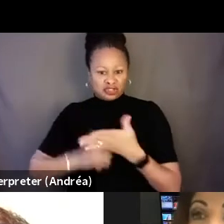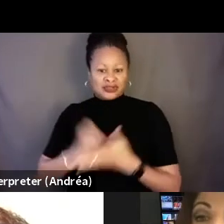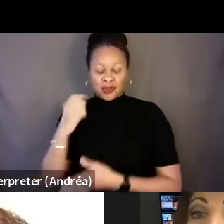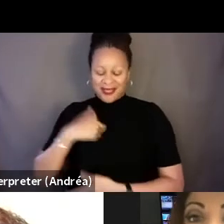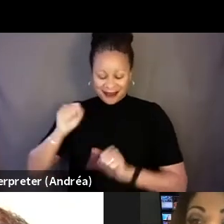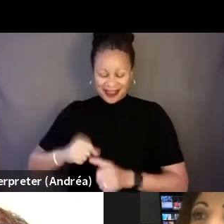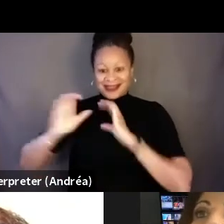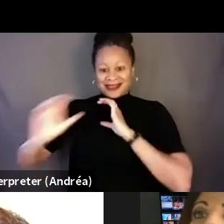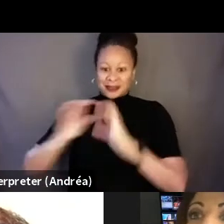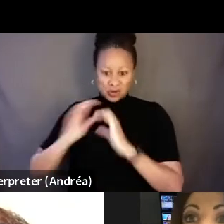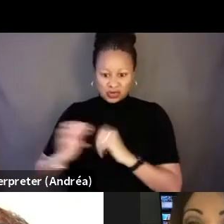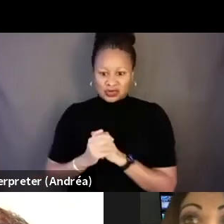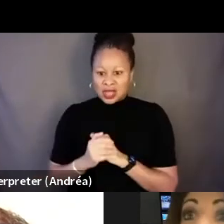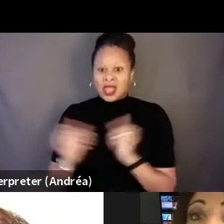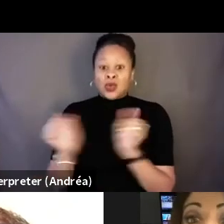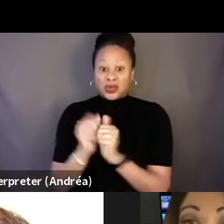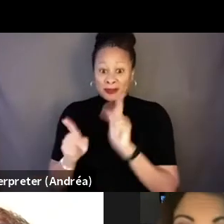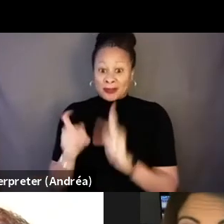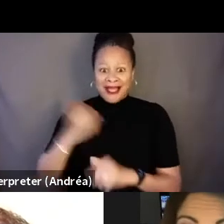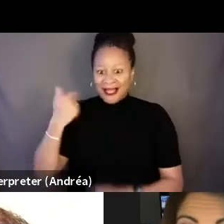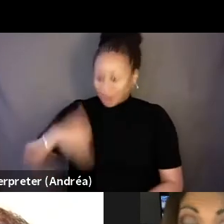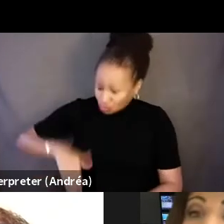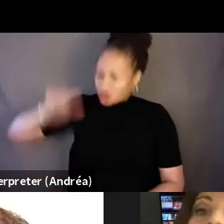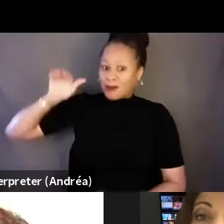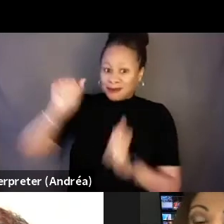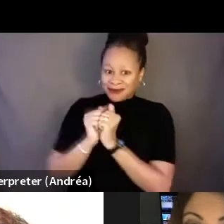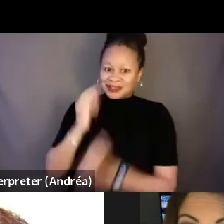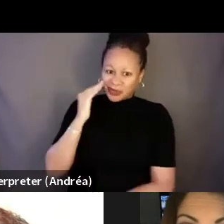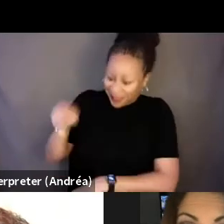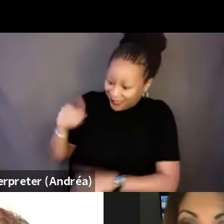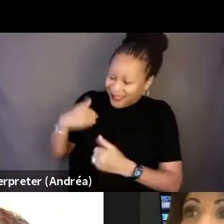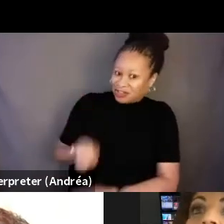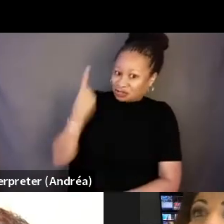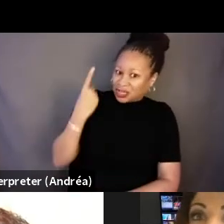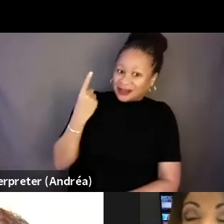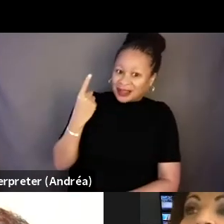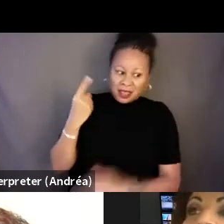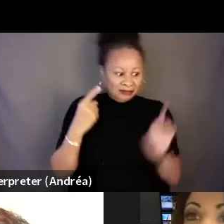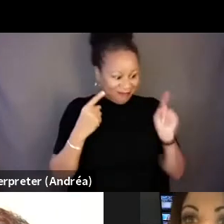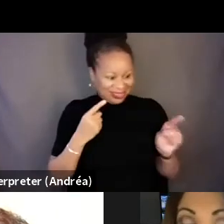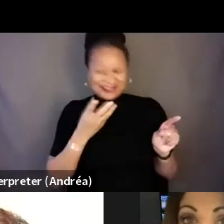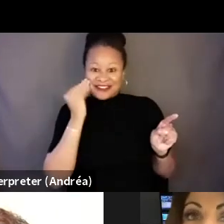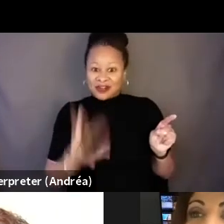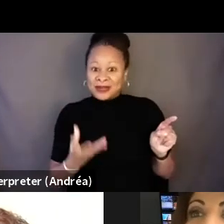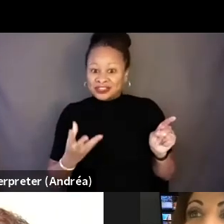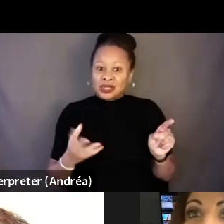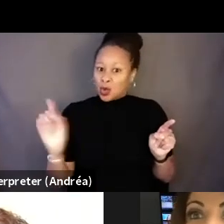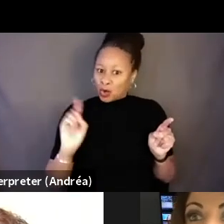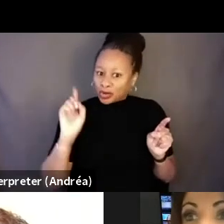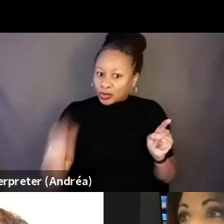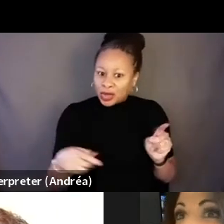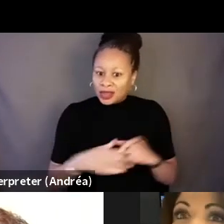can communicate with the people that I grew up with so that they can have an understanding of, this is where you go get your,